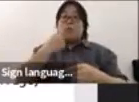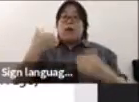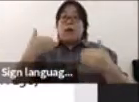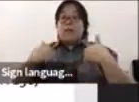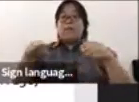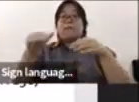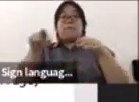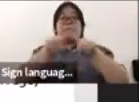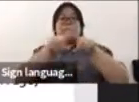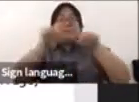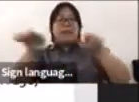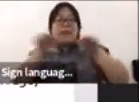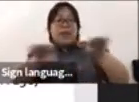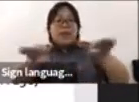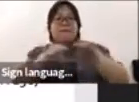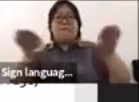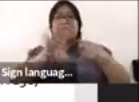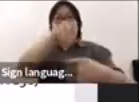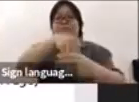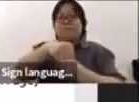participation in society, they have a